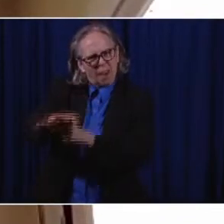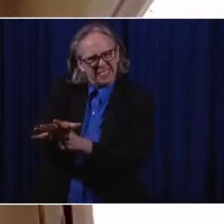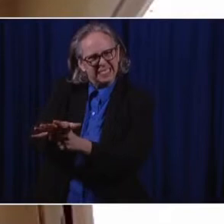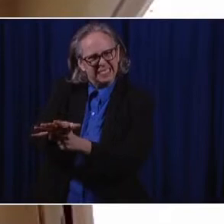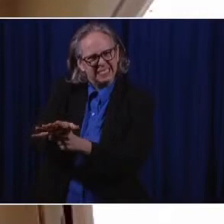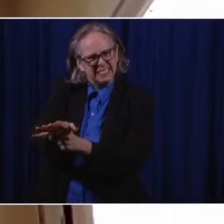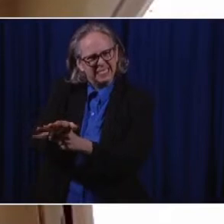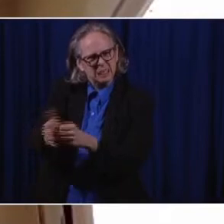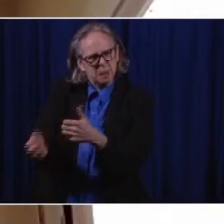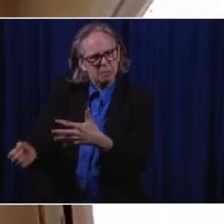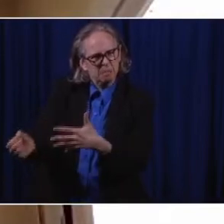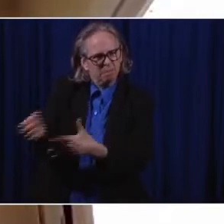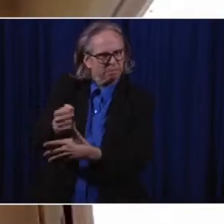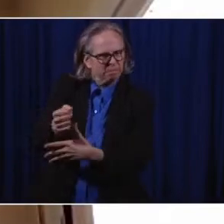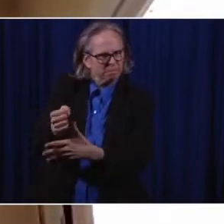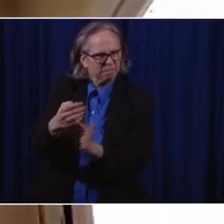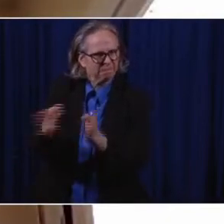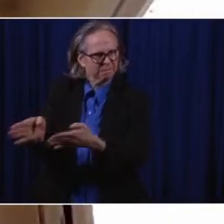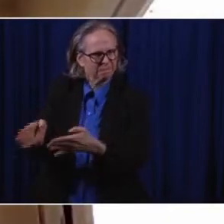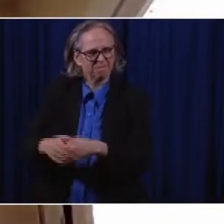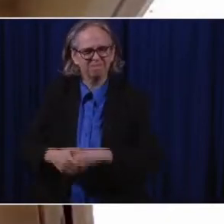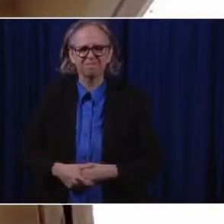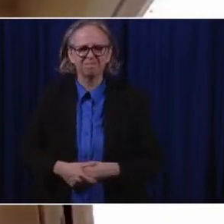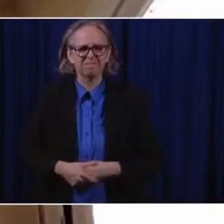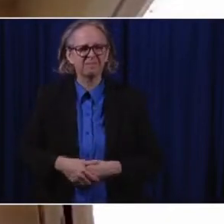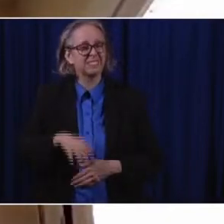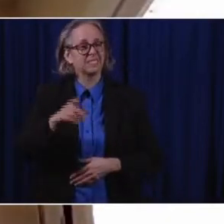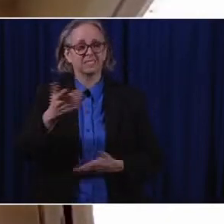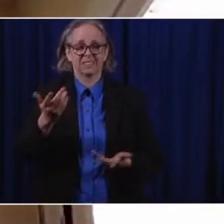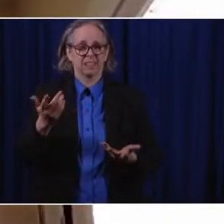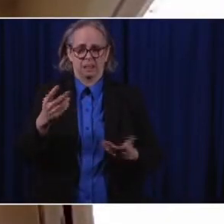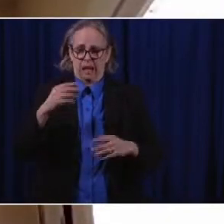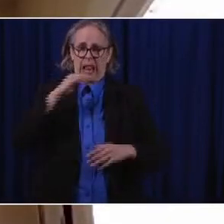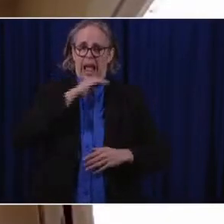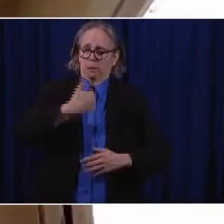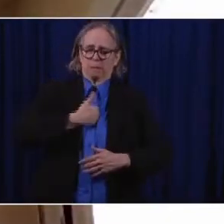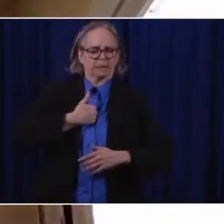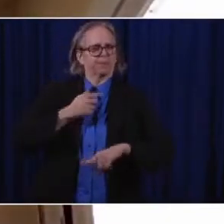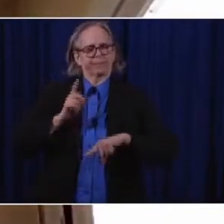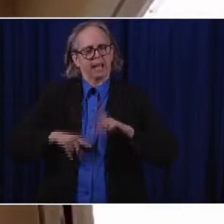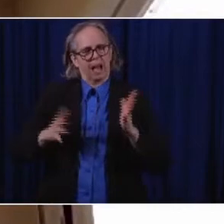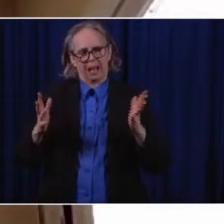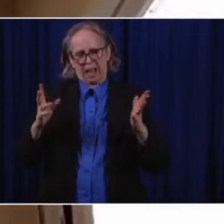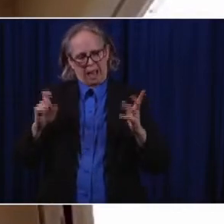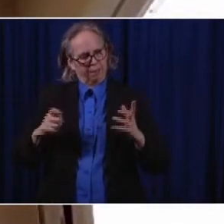ourselves. Every yes in that circumstance is a no to something else.